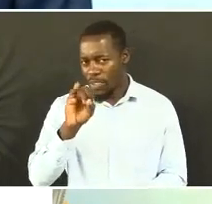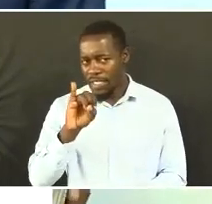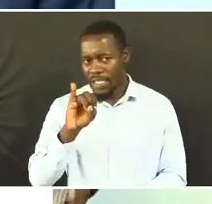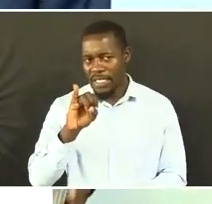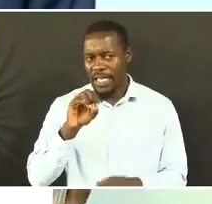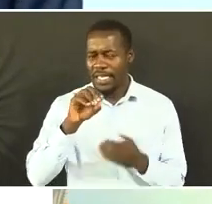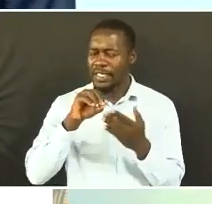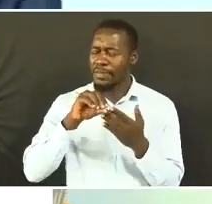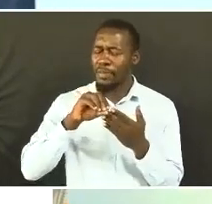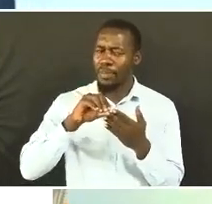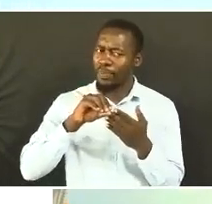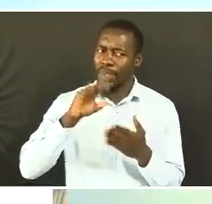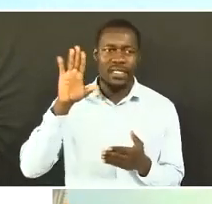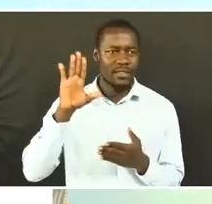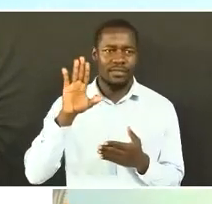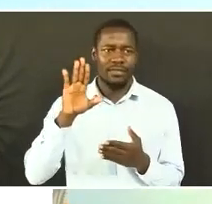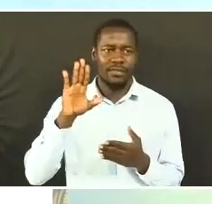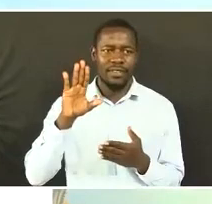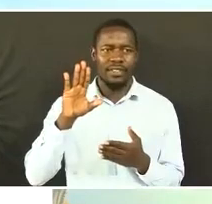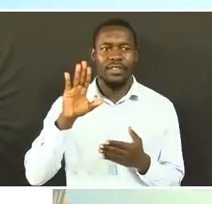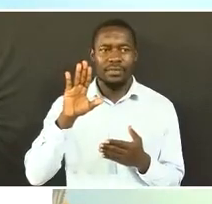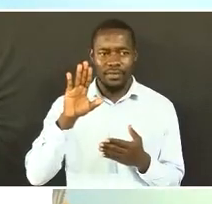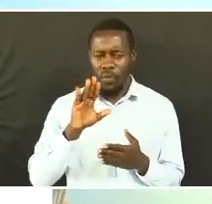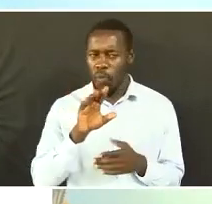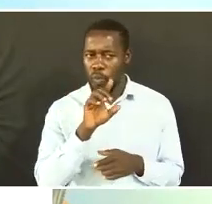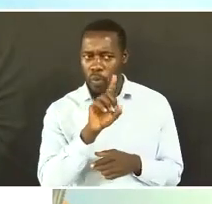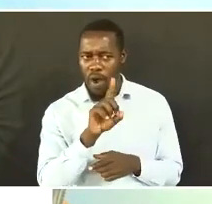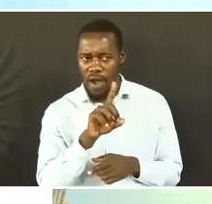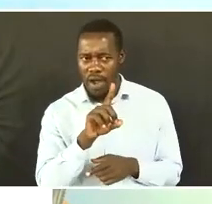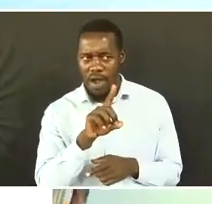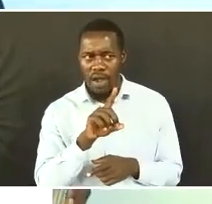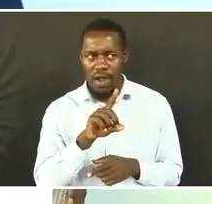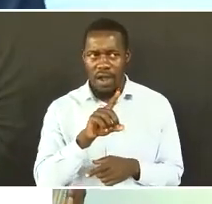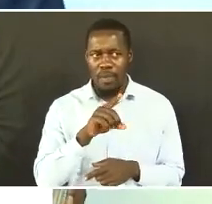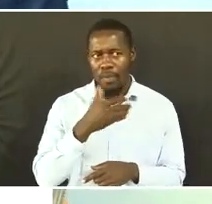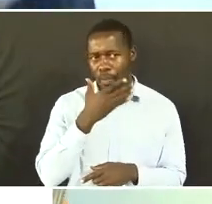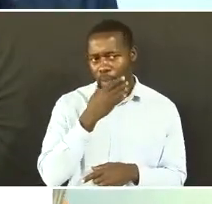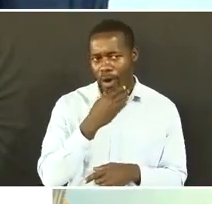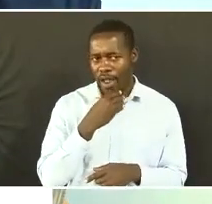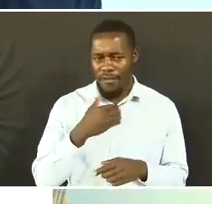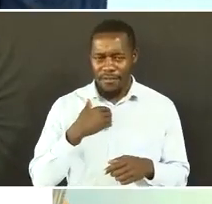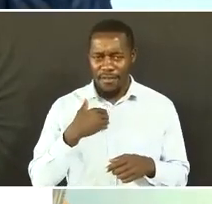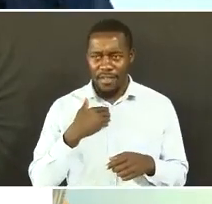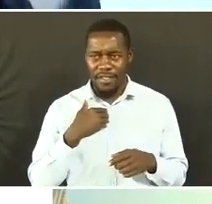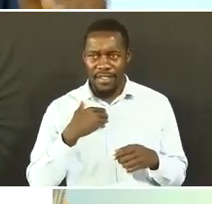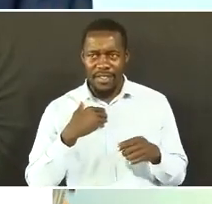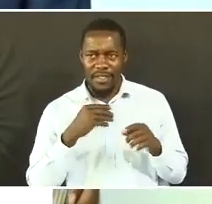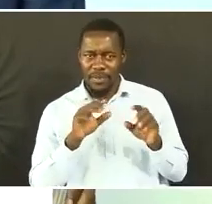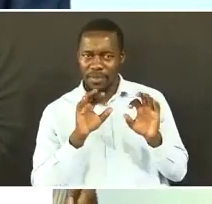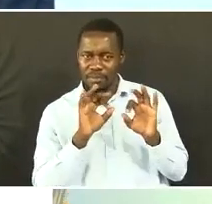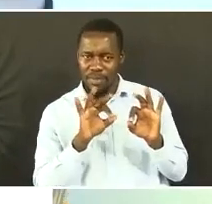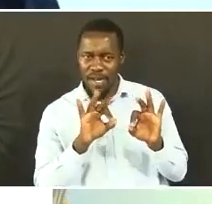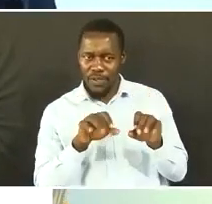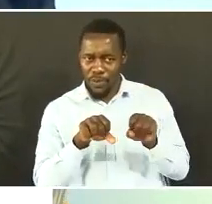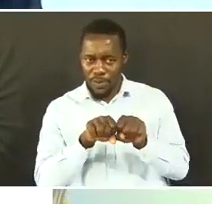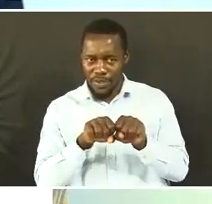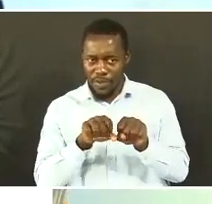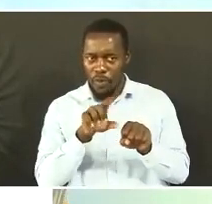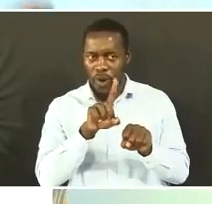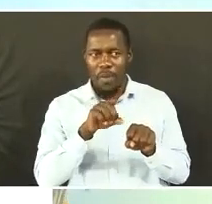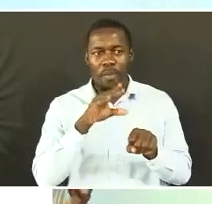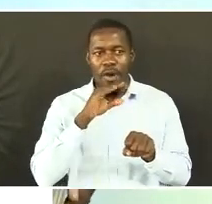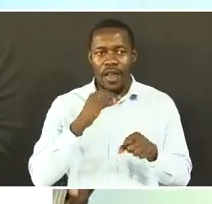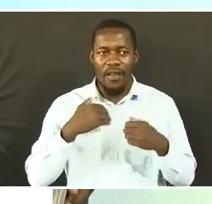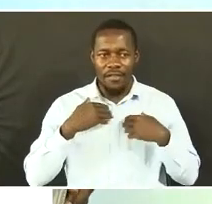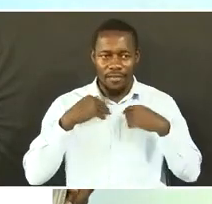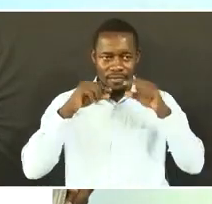frame, perchance revealing his bulging muscles and toned frame, add some designer shades and some high-end cologne